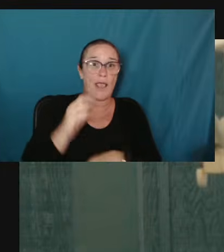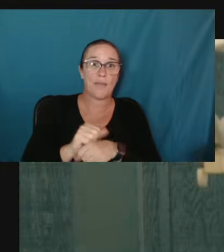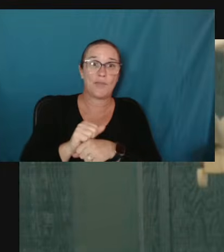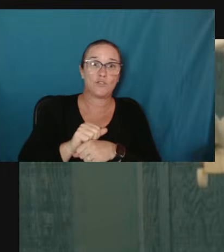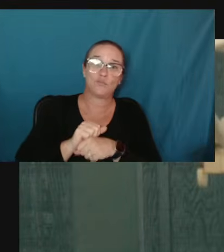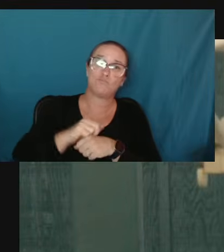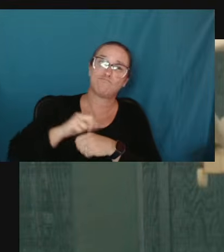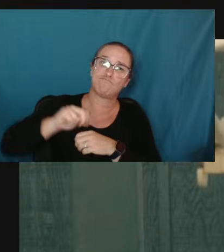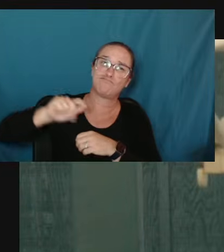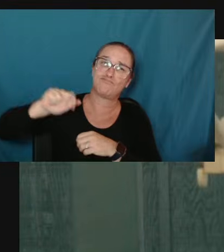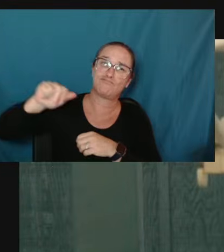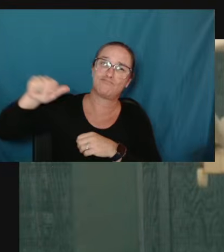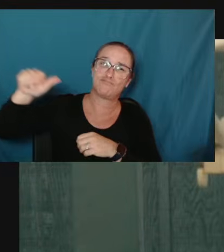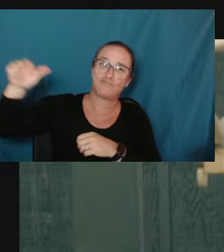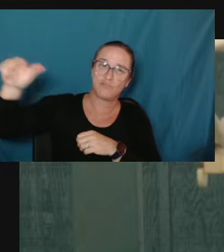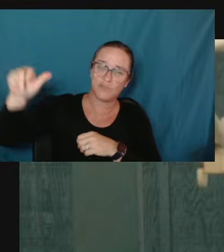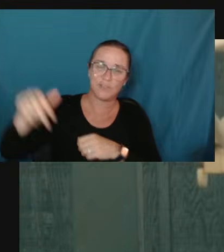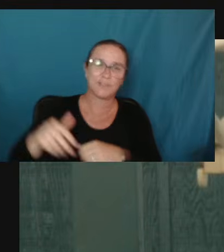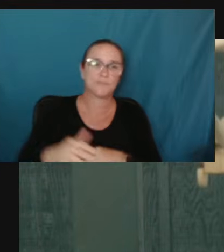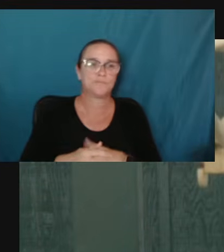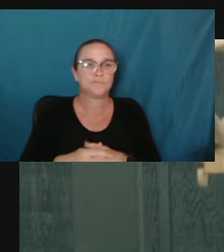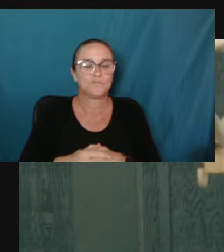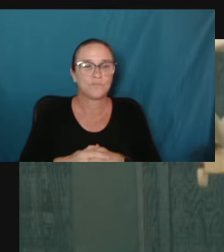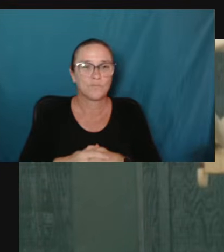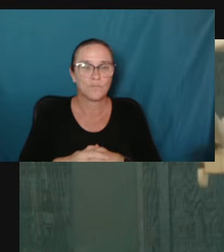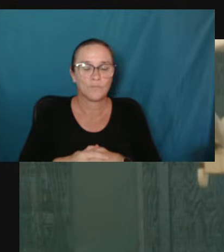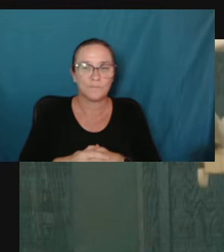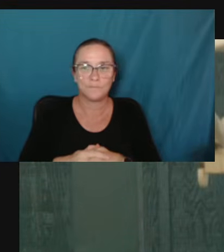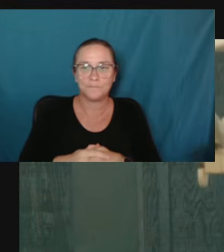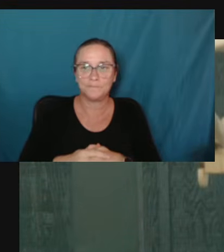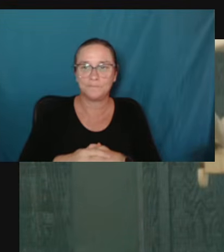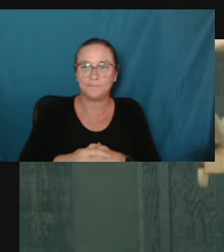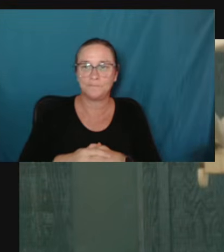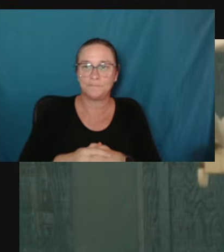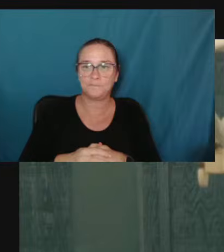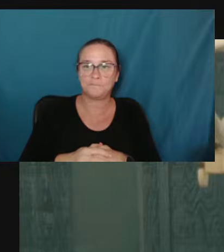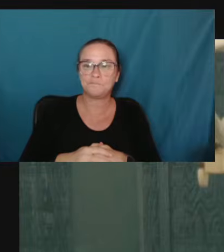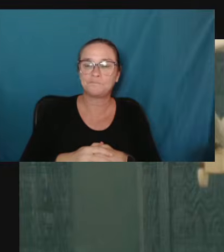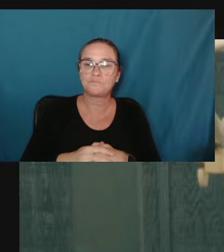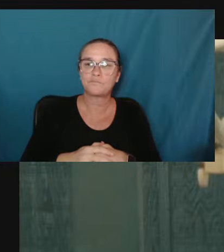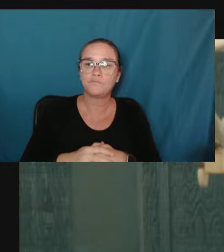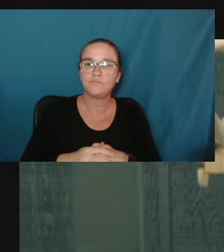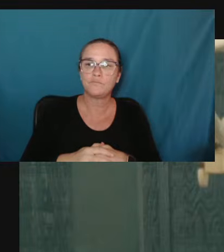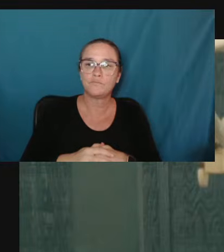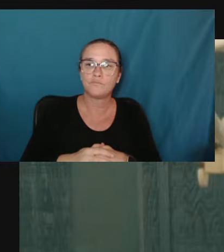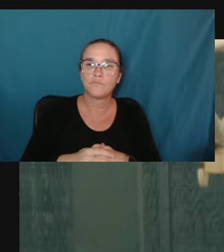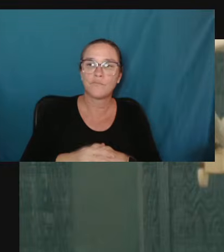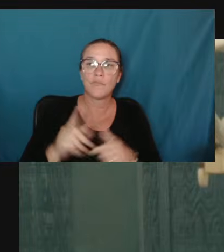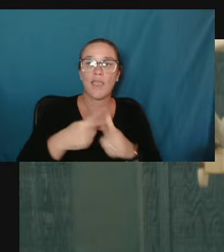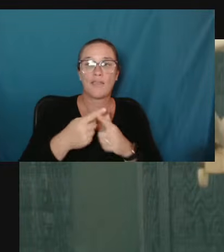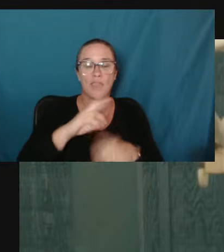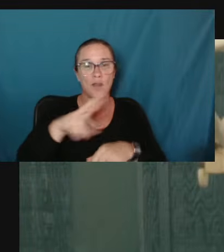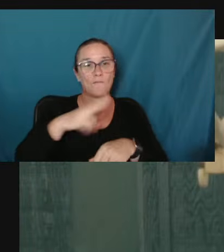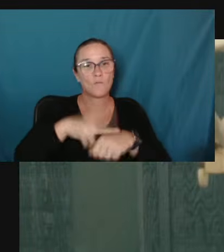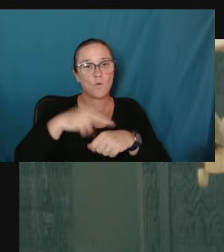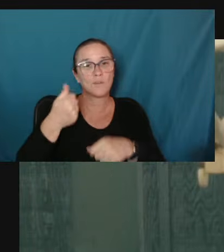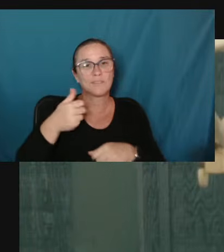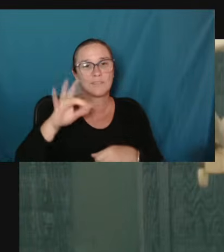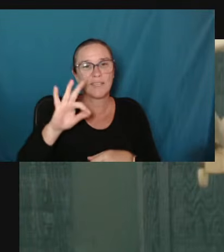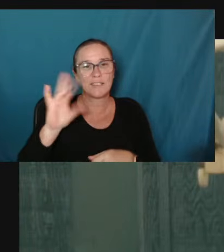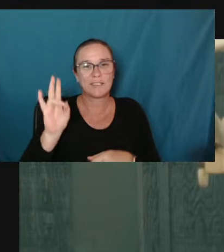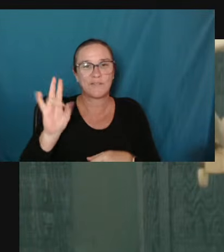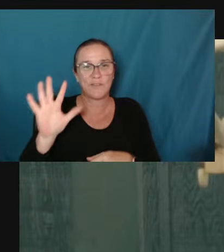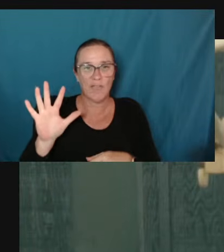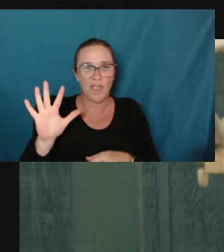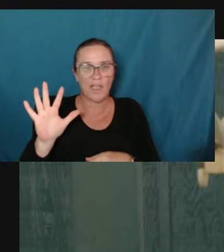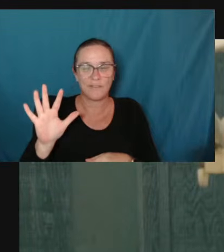work out your lungs, right? And then, of course, 1975, a devastating event.